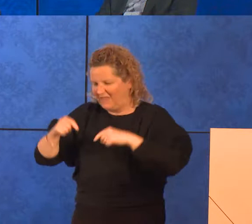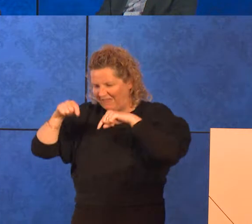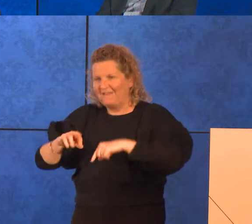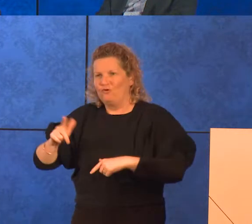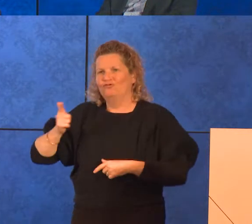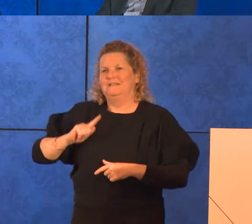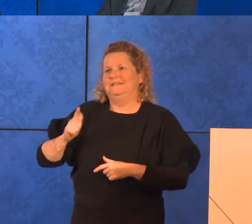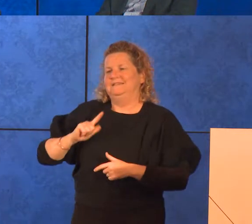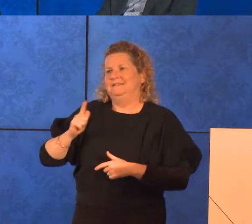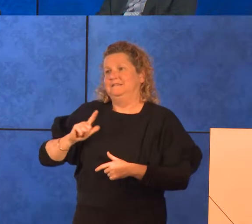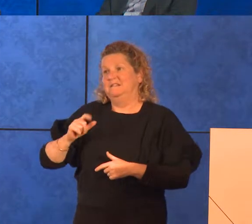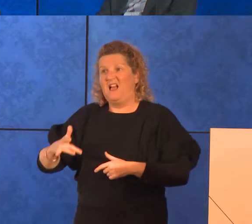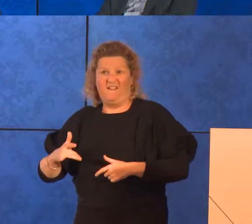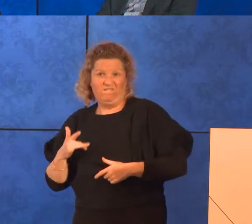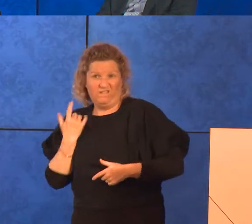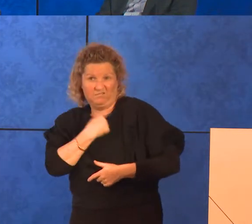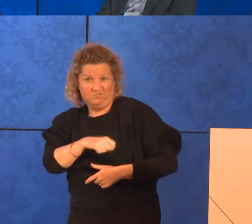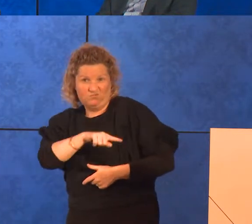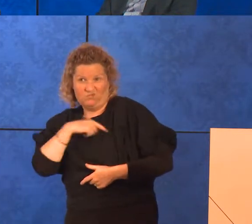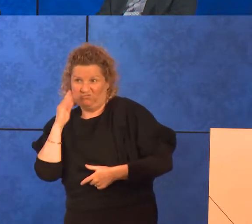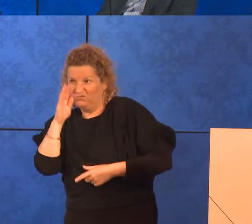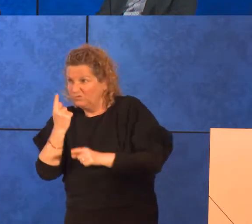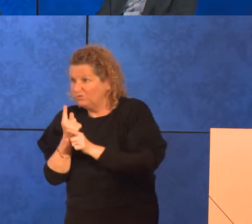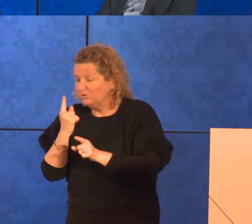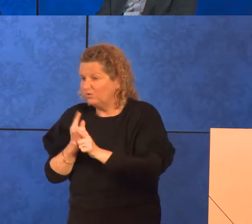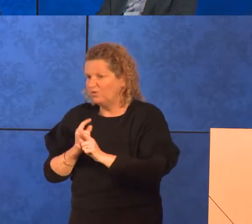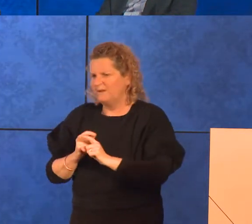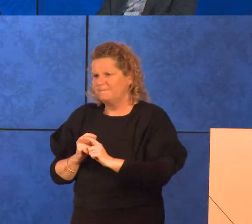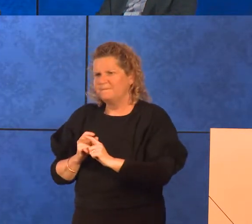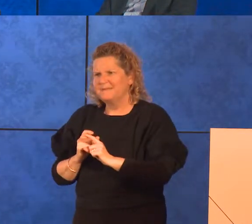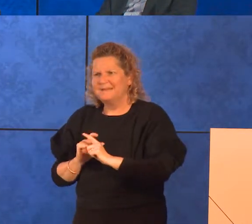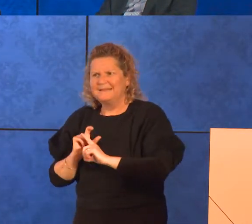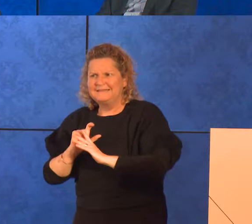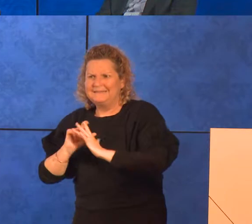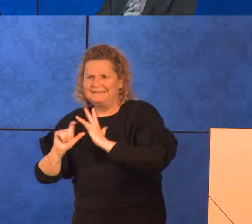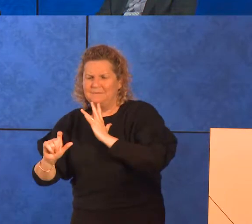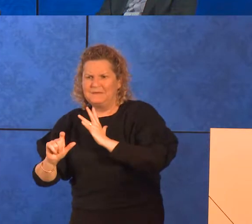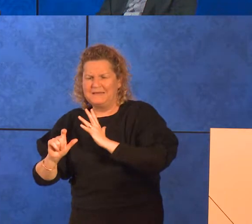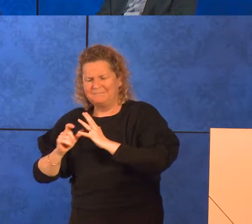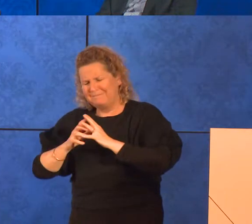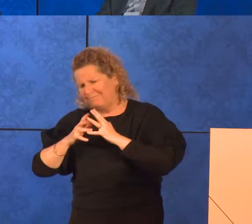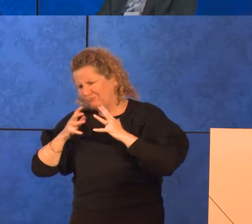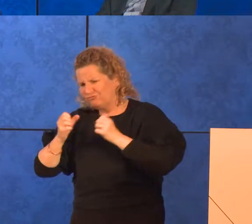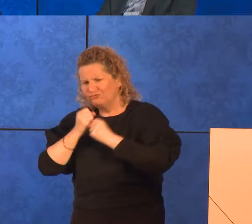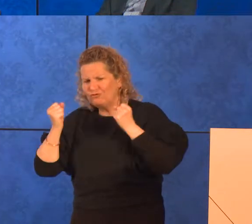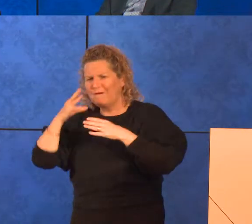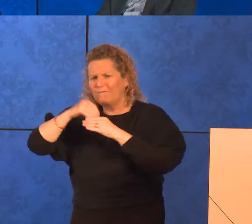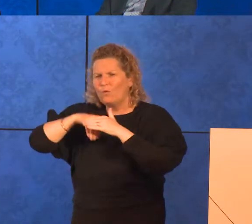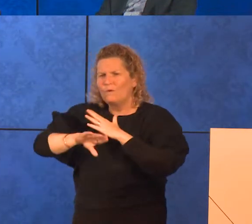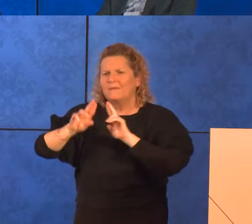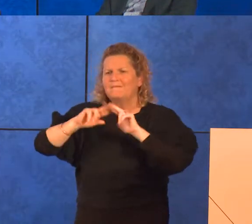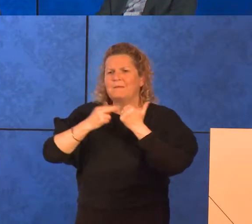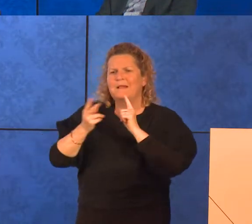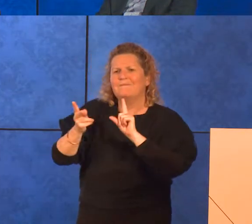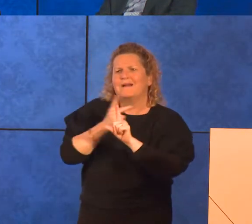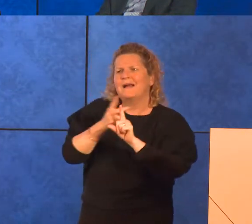like, to be honest, disability has been such a huge part of the Family Violence Royal Commission that I feel like it's a little